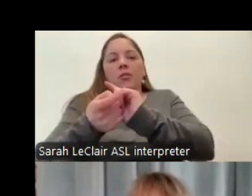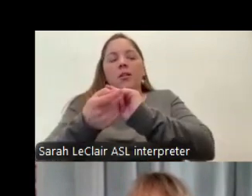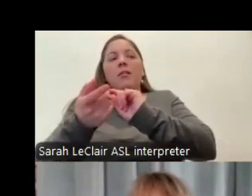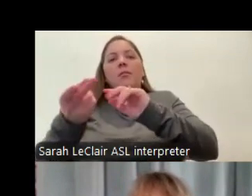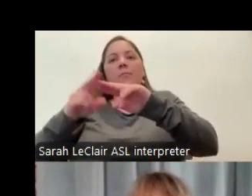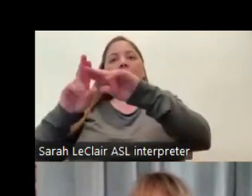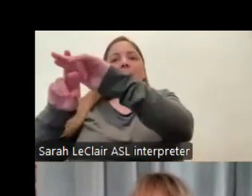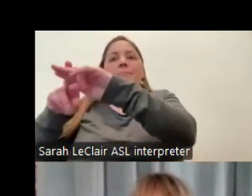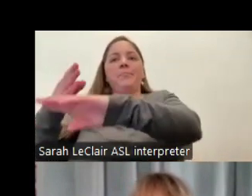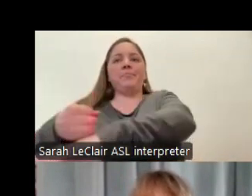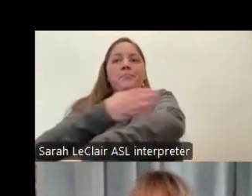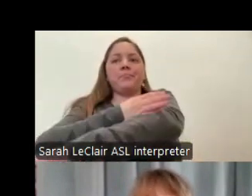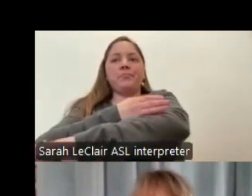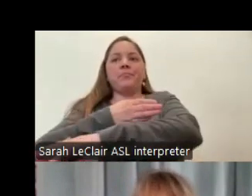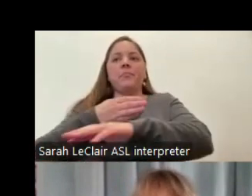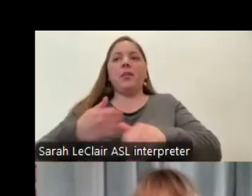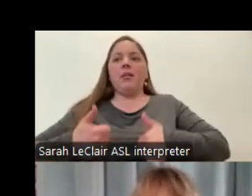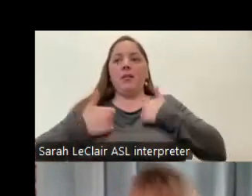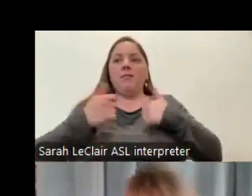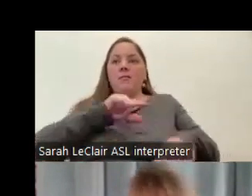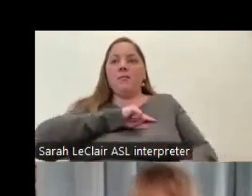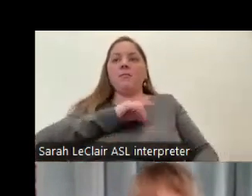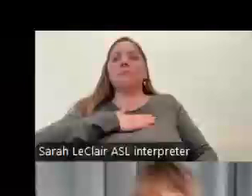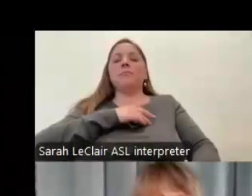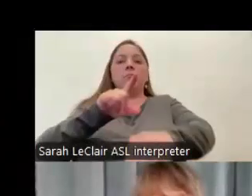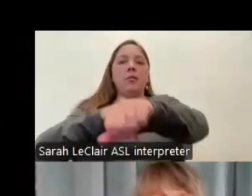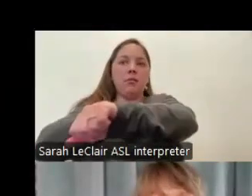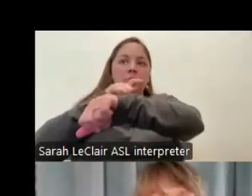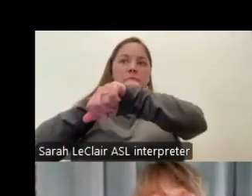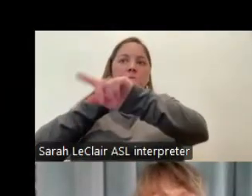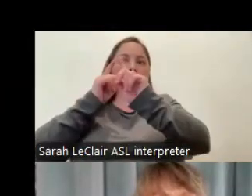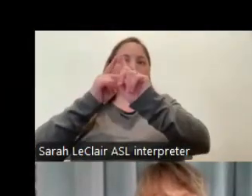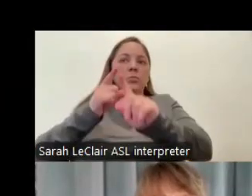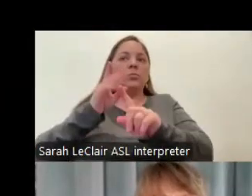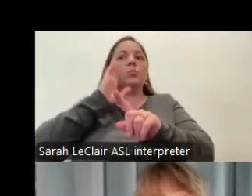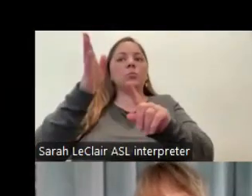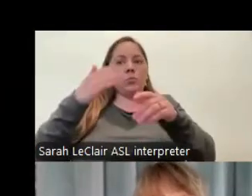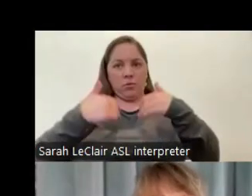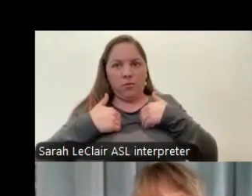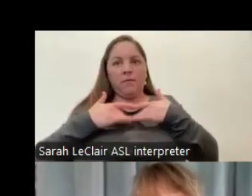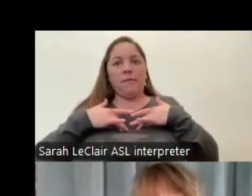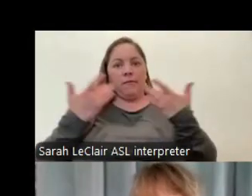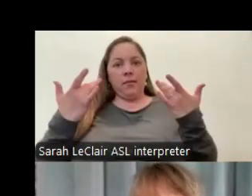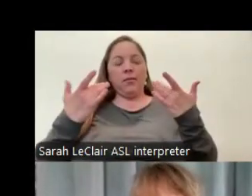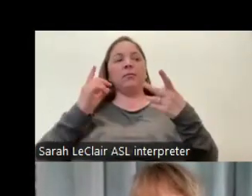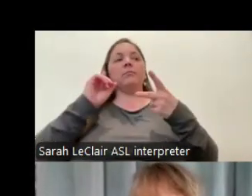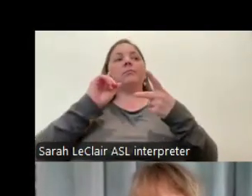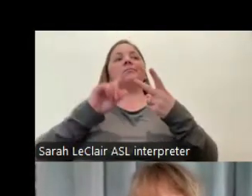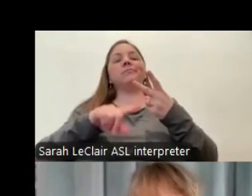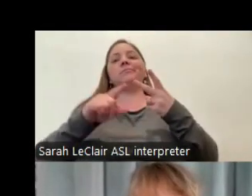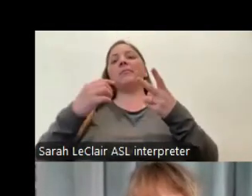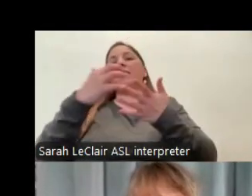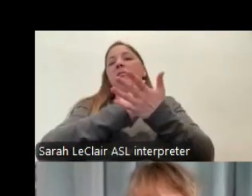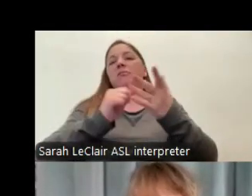of life for the people who are working with them. So my long-term goal is this. We're going to have the event. We're going to collect surveys.